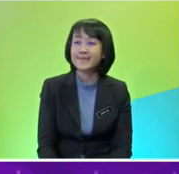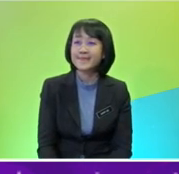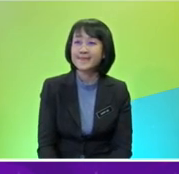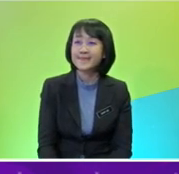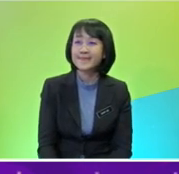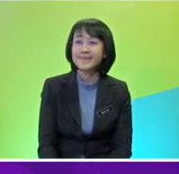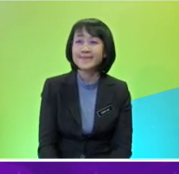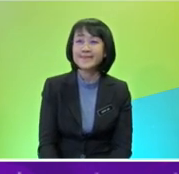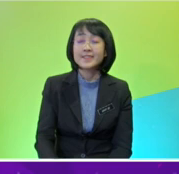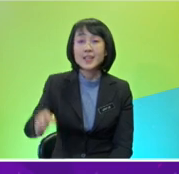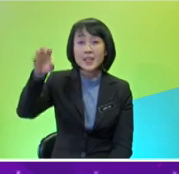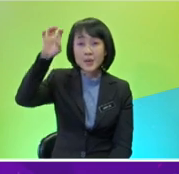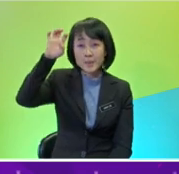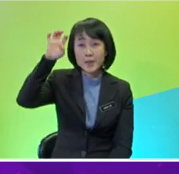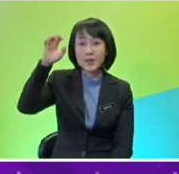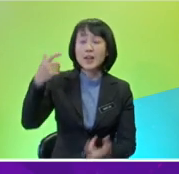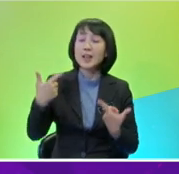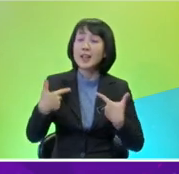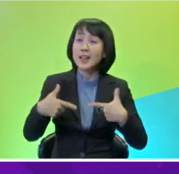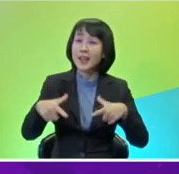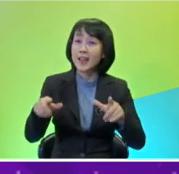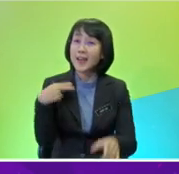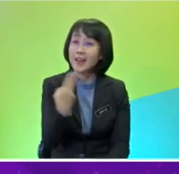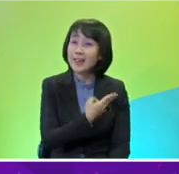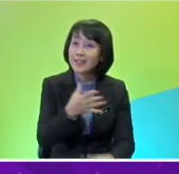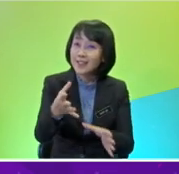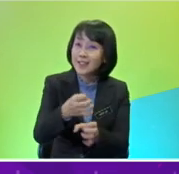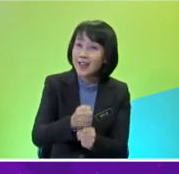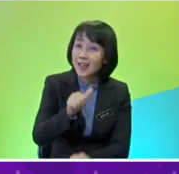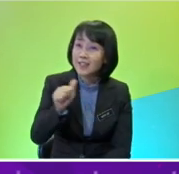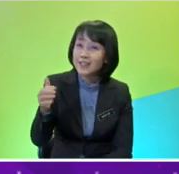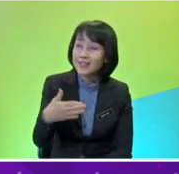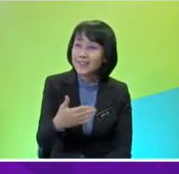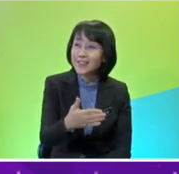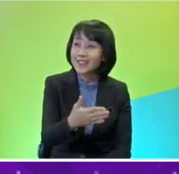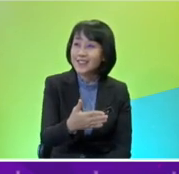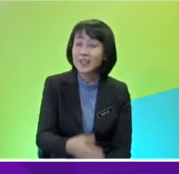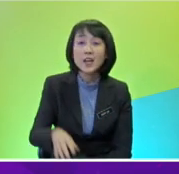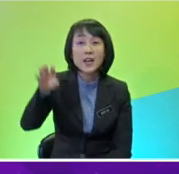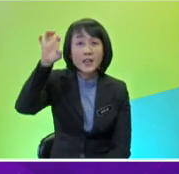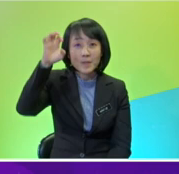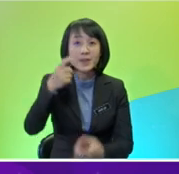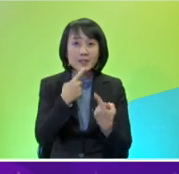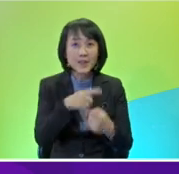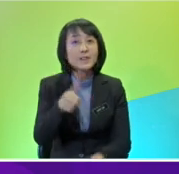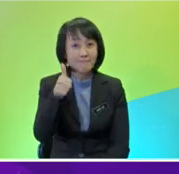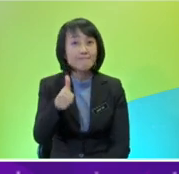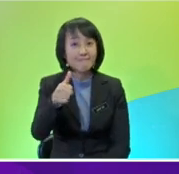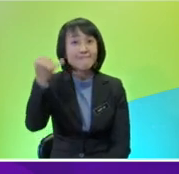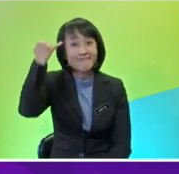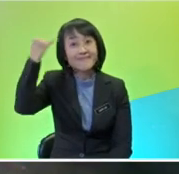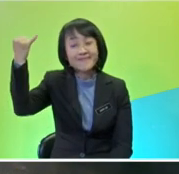go, Zara. Emir, let's catch a fish. Good idea. Wow, good